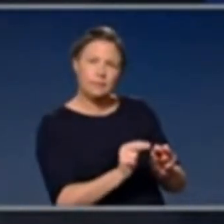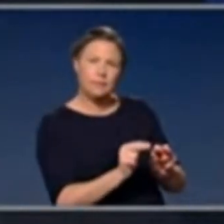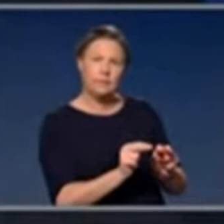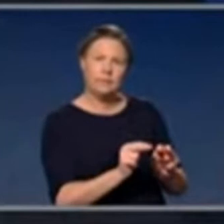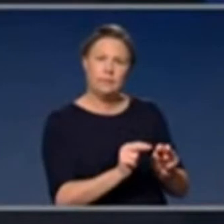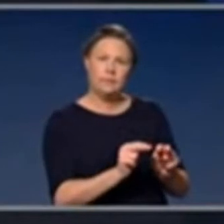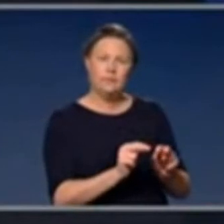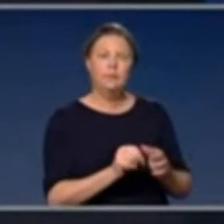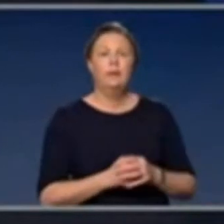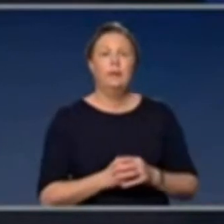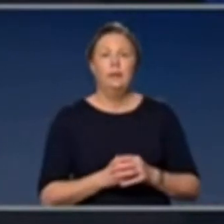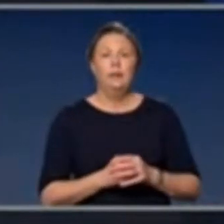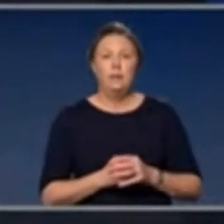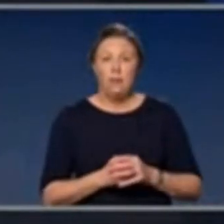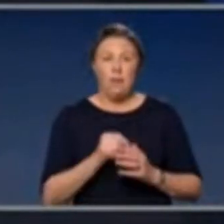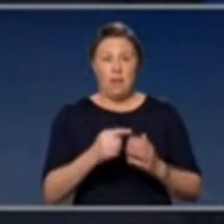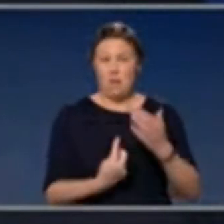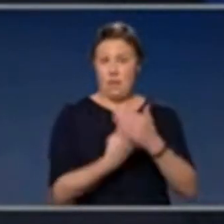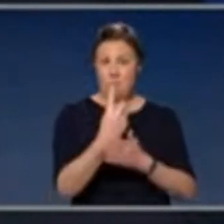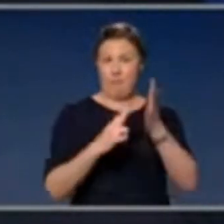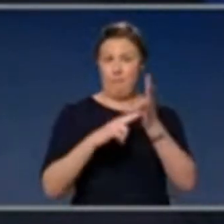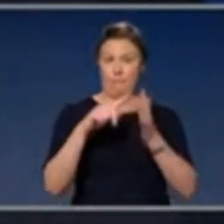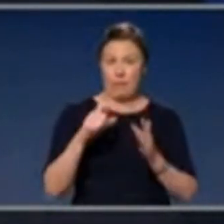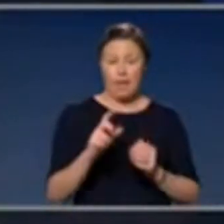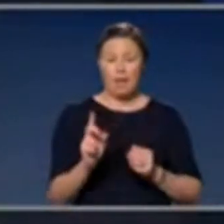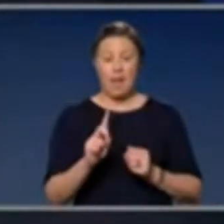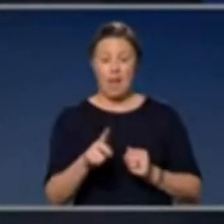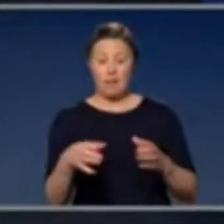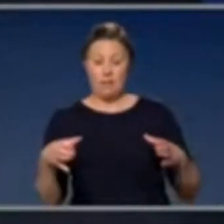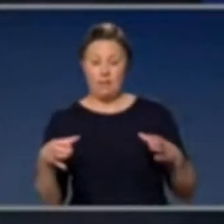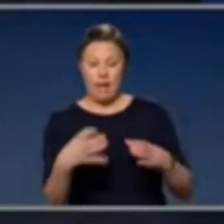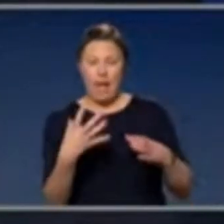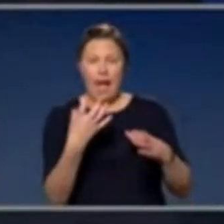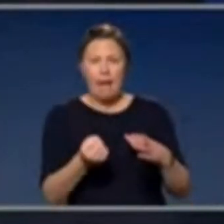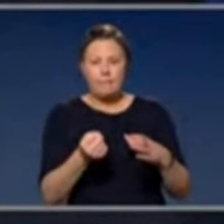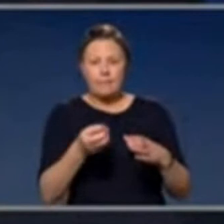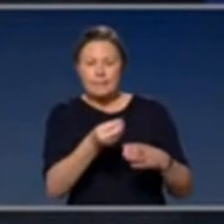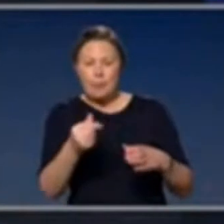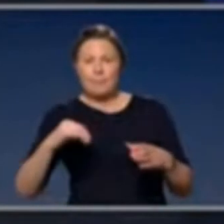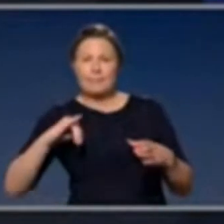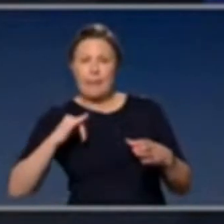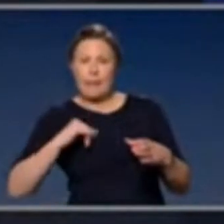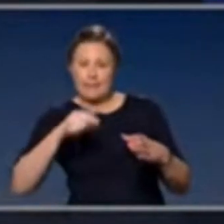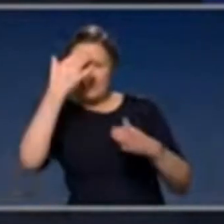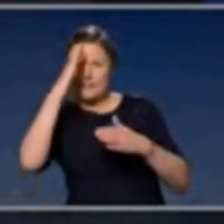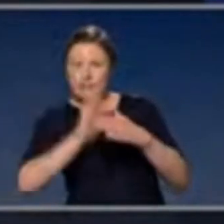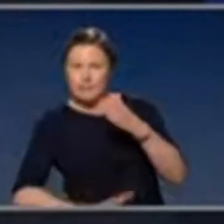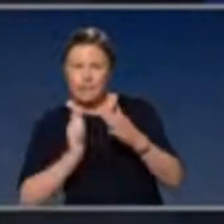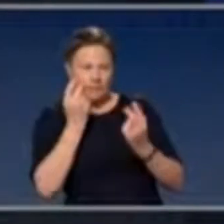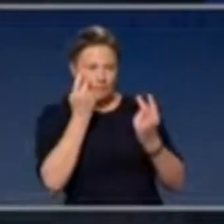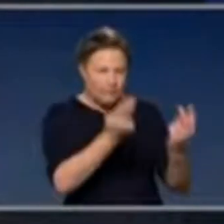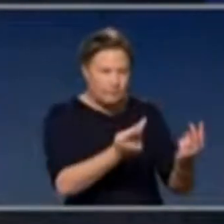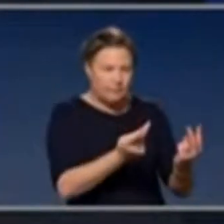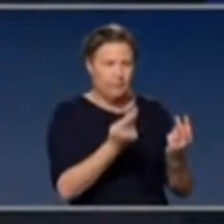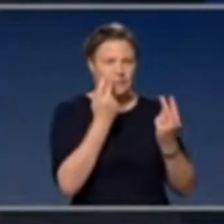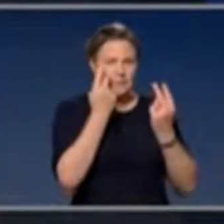very rapidly to having specific staff that are going specifically to every they're planning to